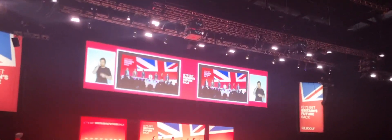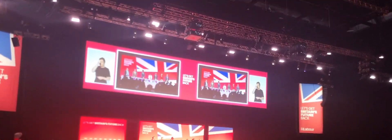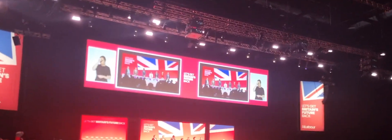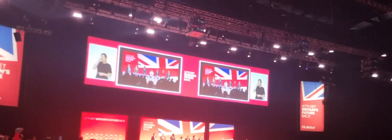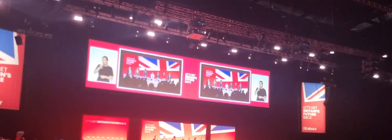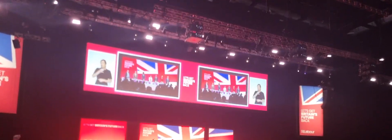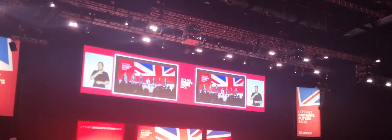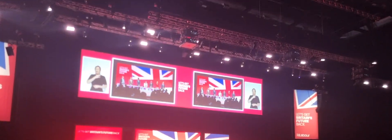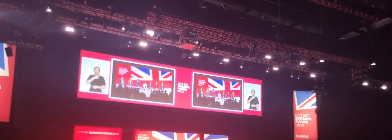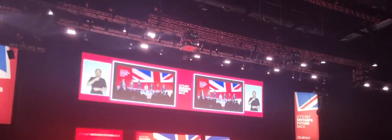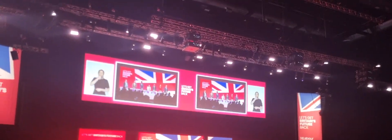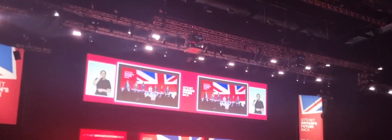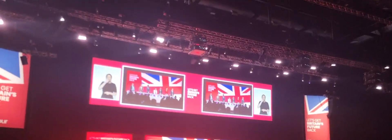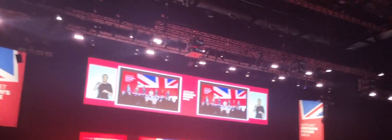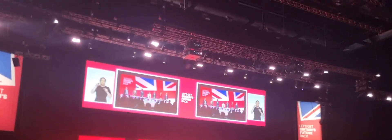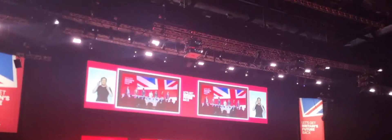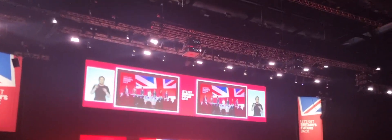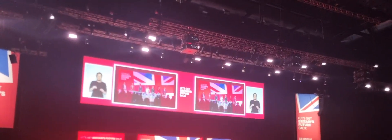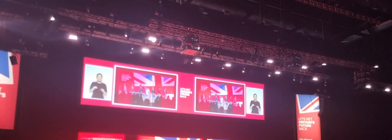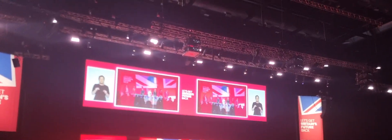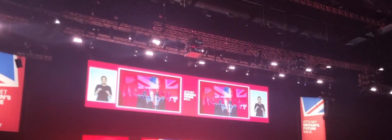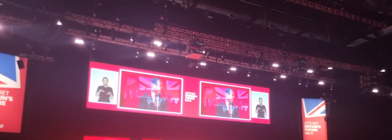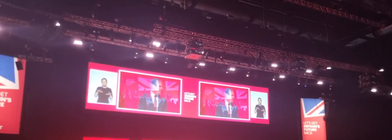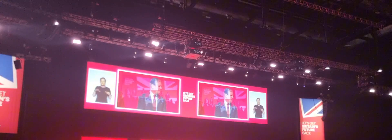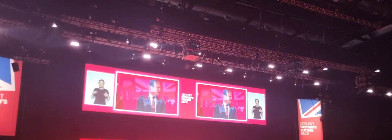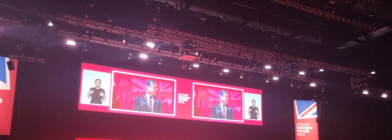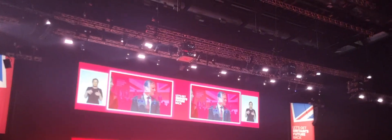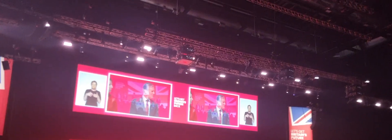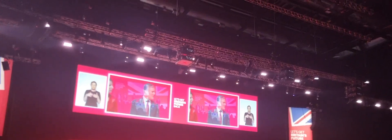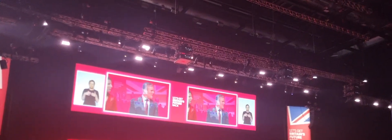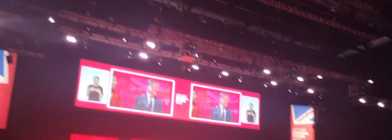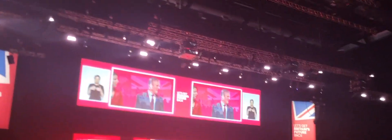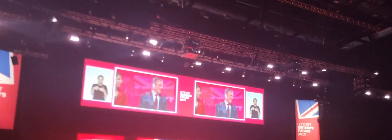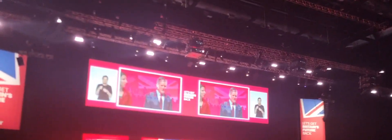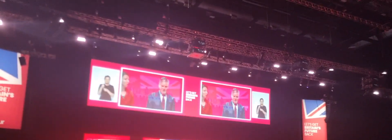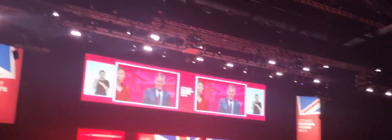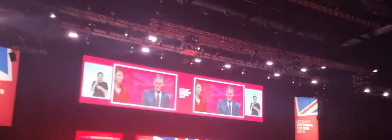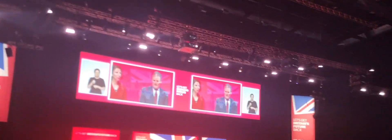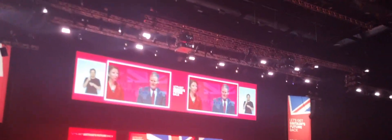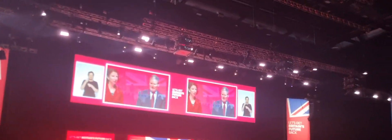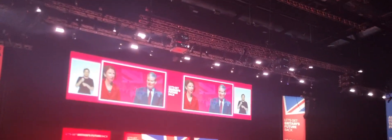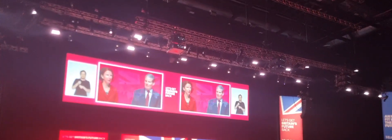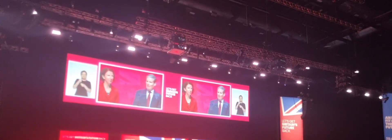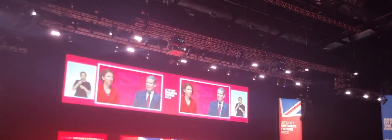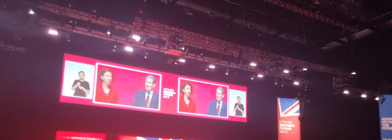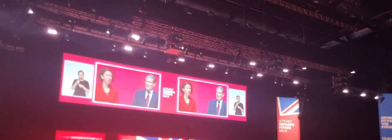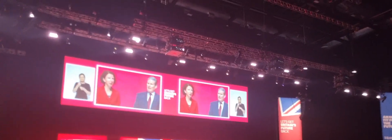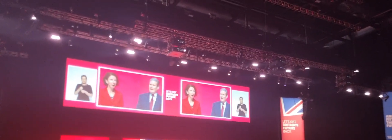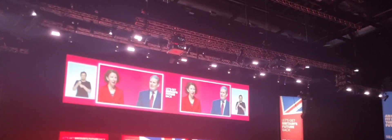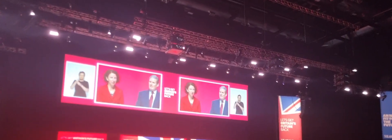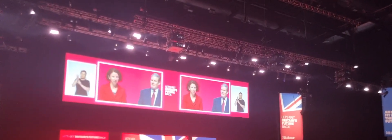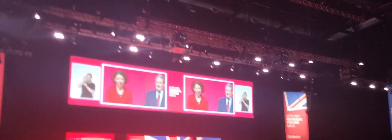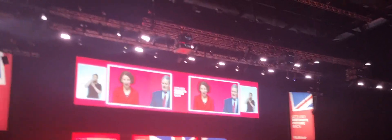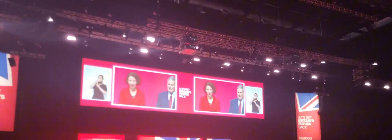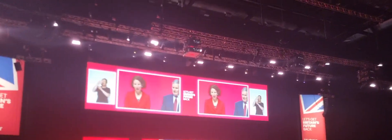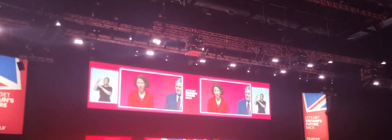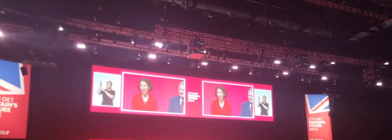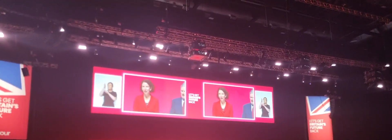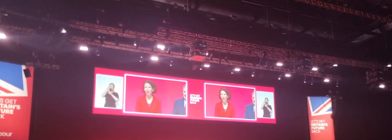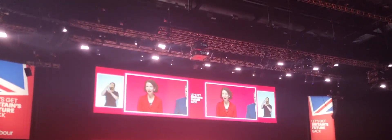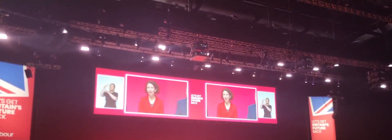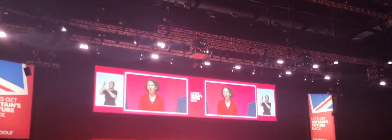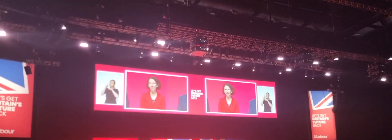Though cowards flinch and traitors sneer, we'll keep the red